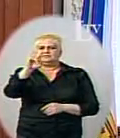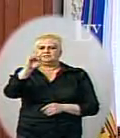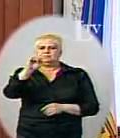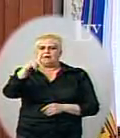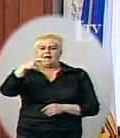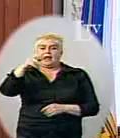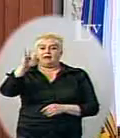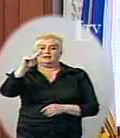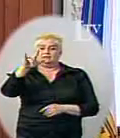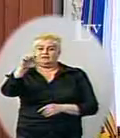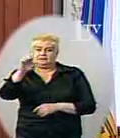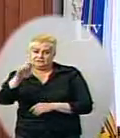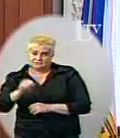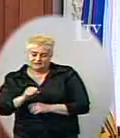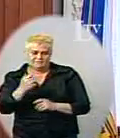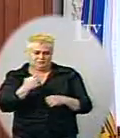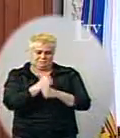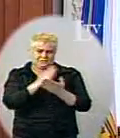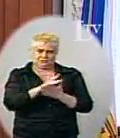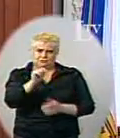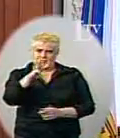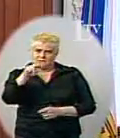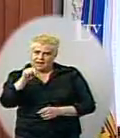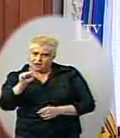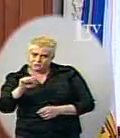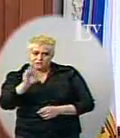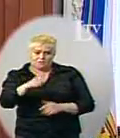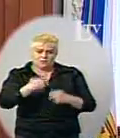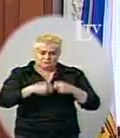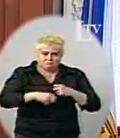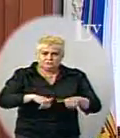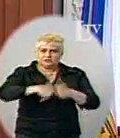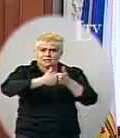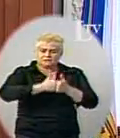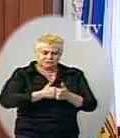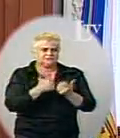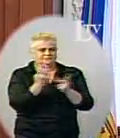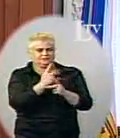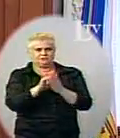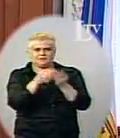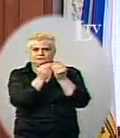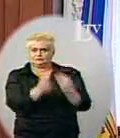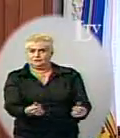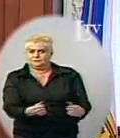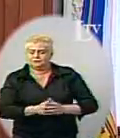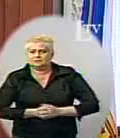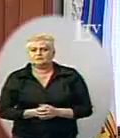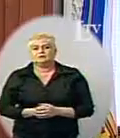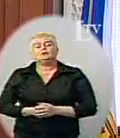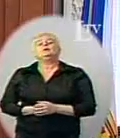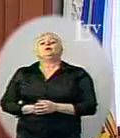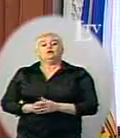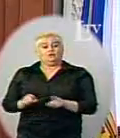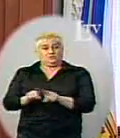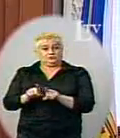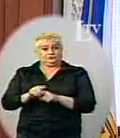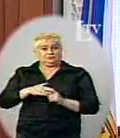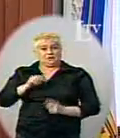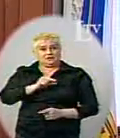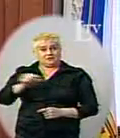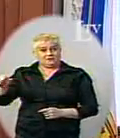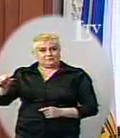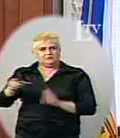Scotia towns. For the first time in more than a decade, work is also underway on a